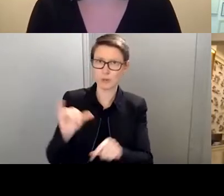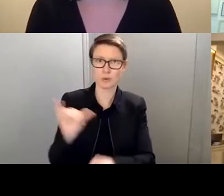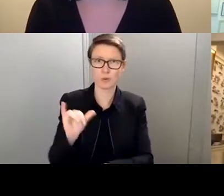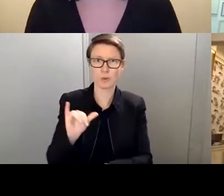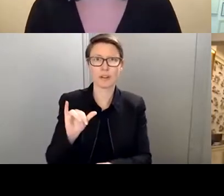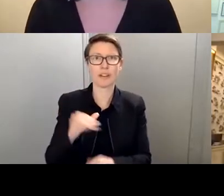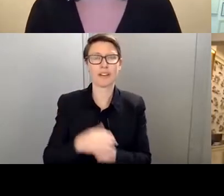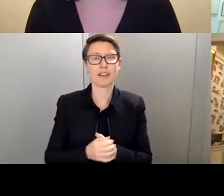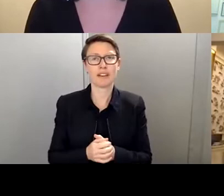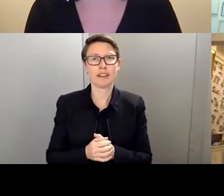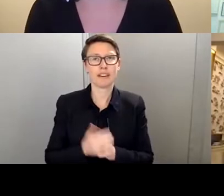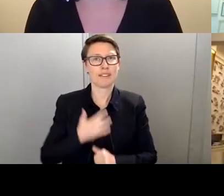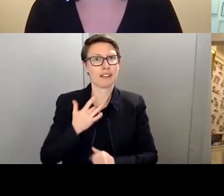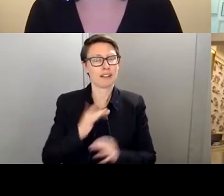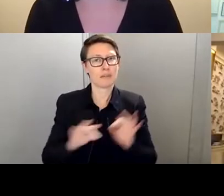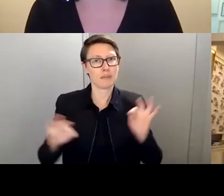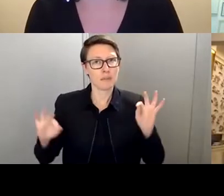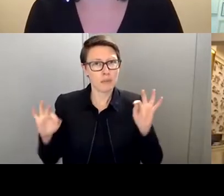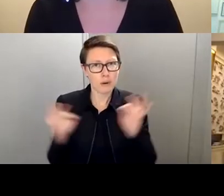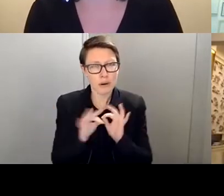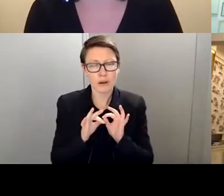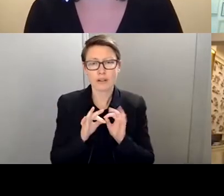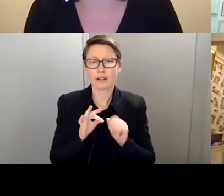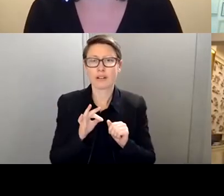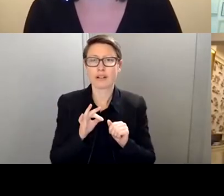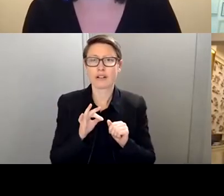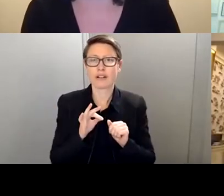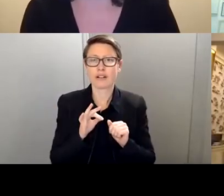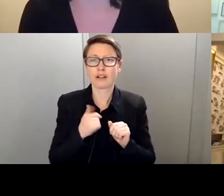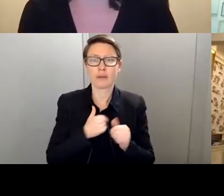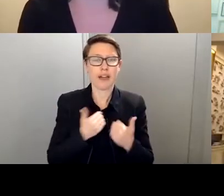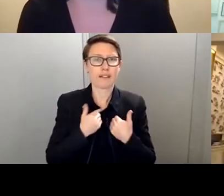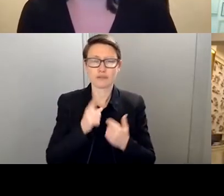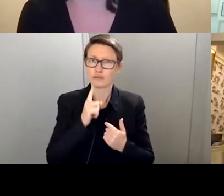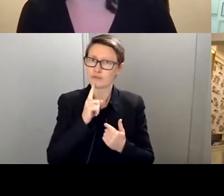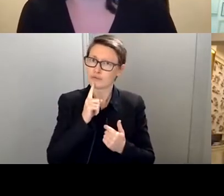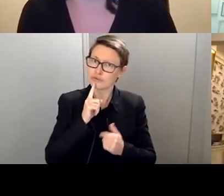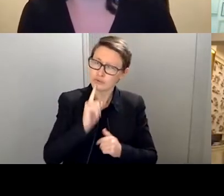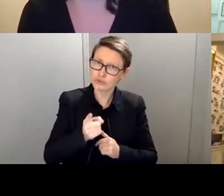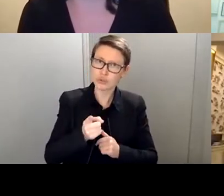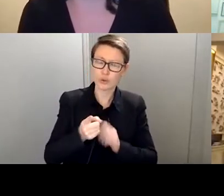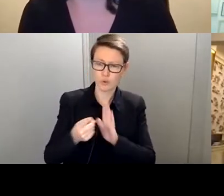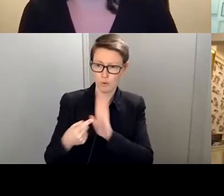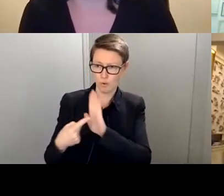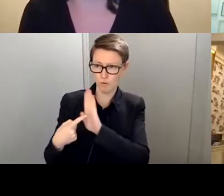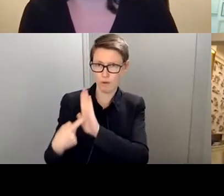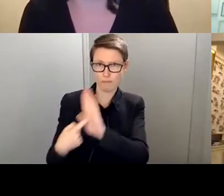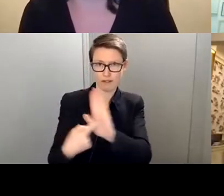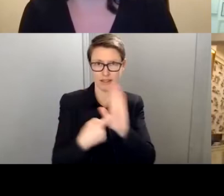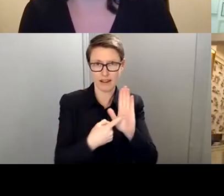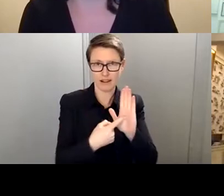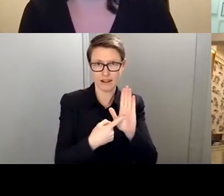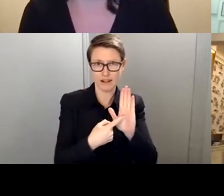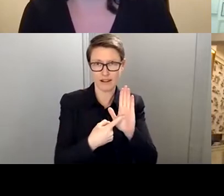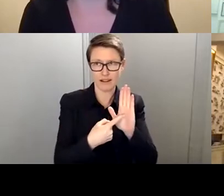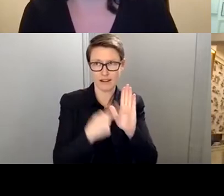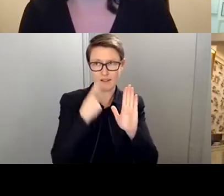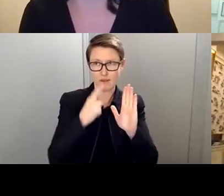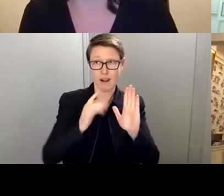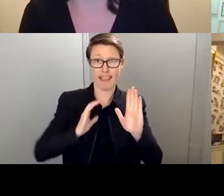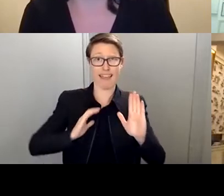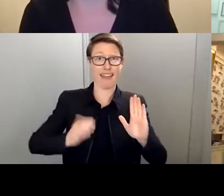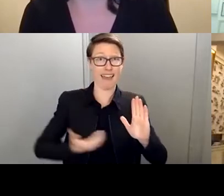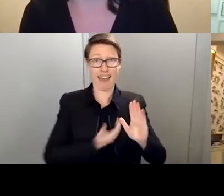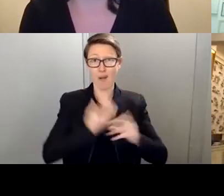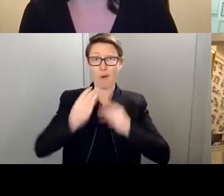that we have a true representation of the world that we all live in. And I